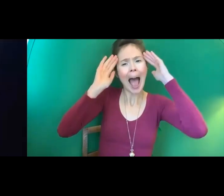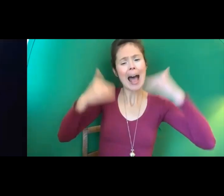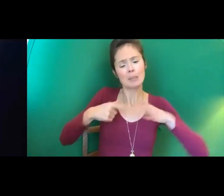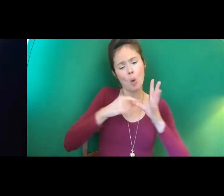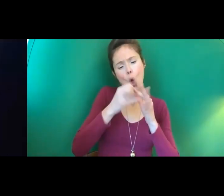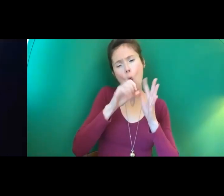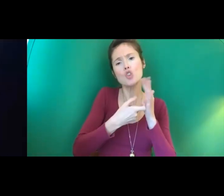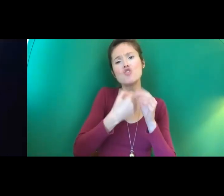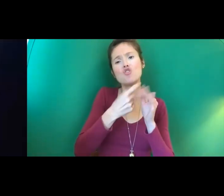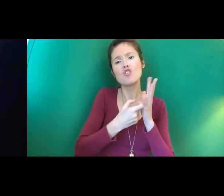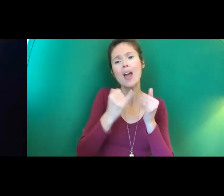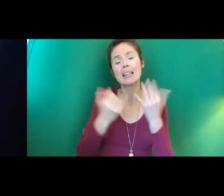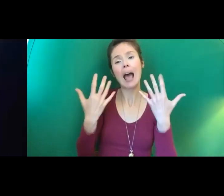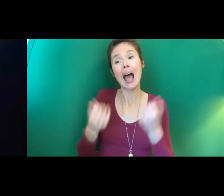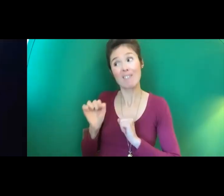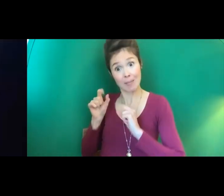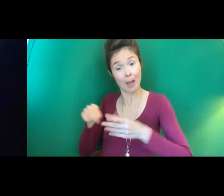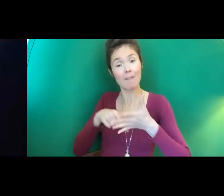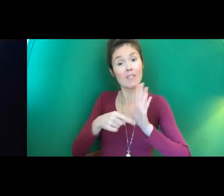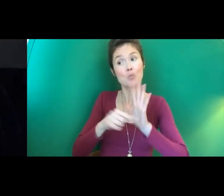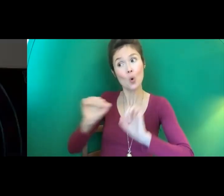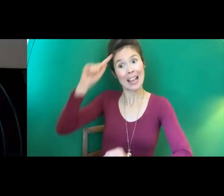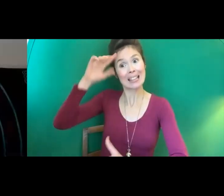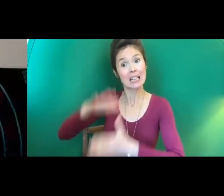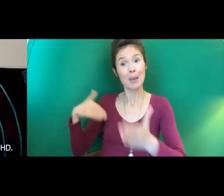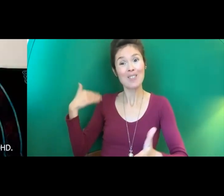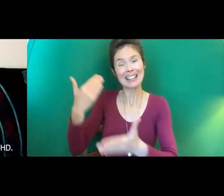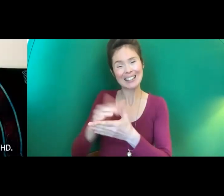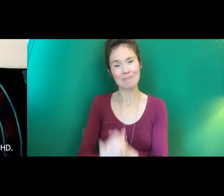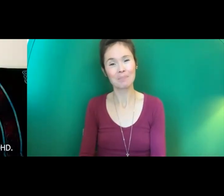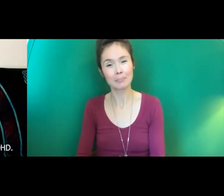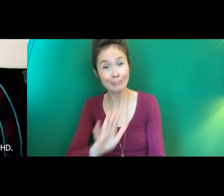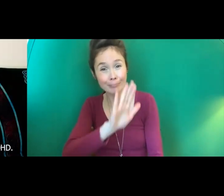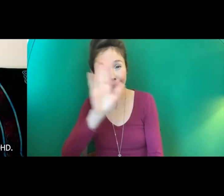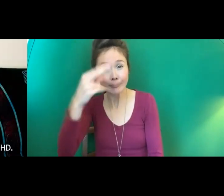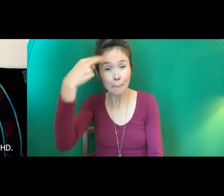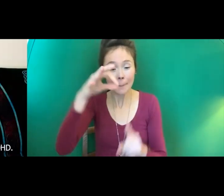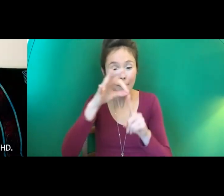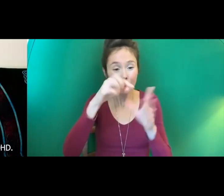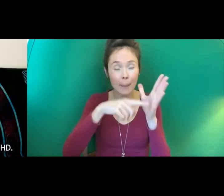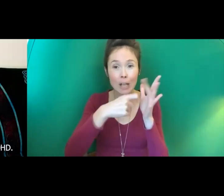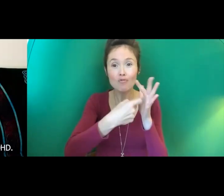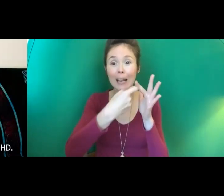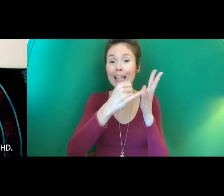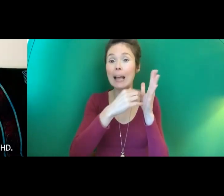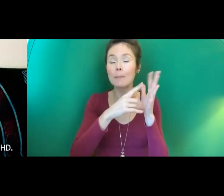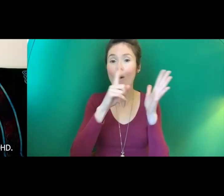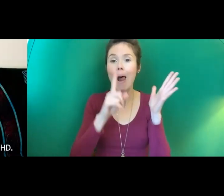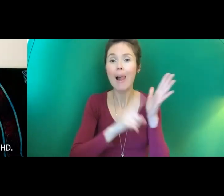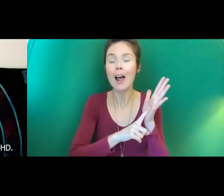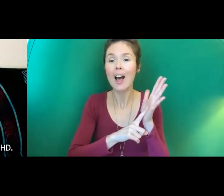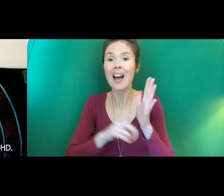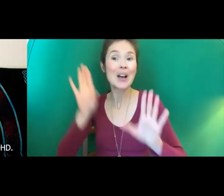working and shadowing us in the studio. Hi. My name is Patrick Samuel.